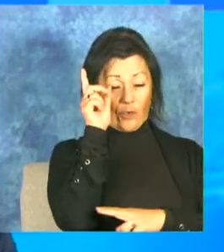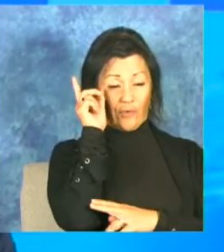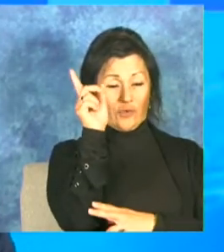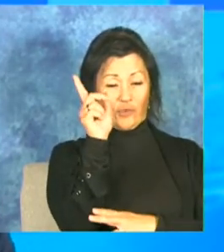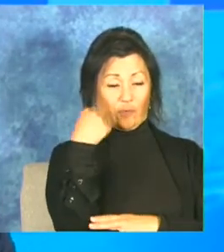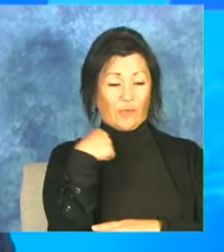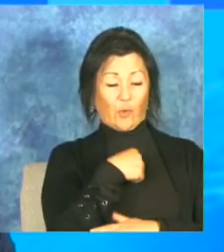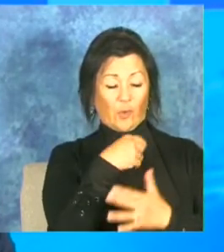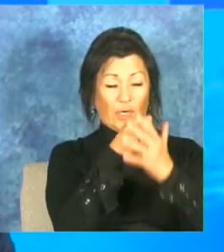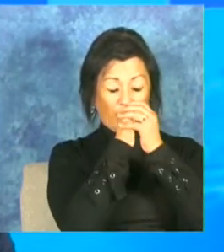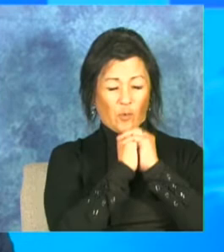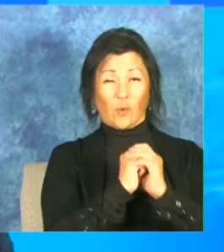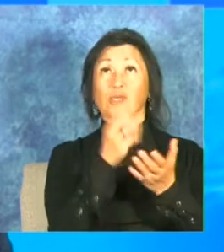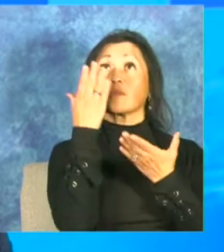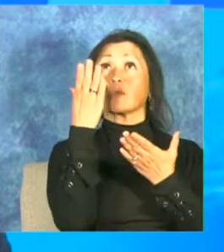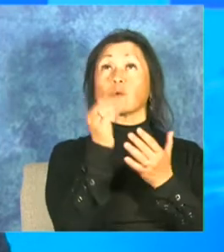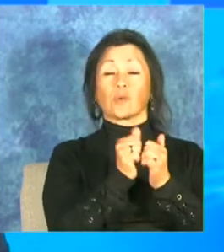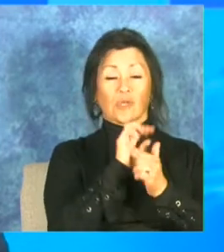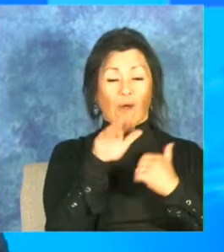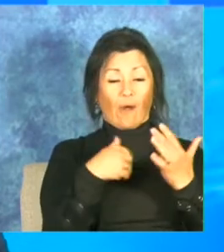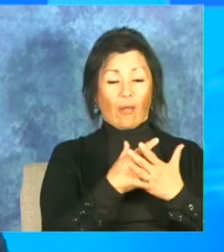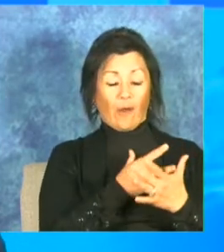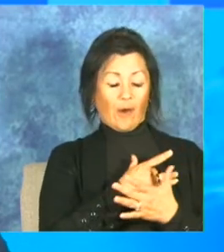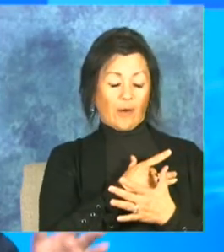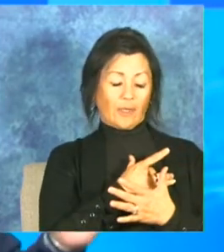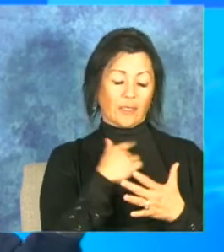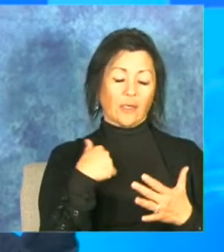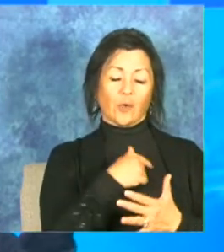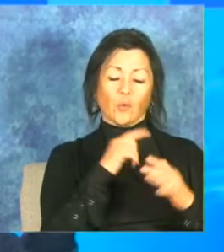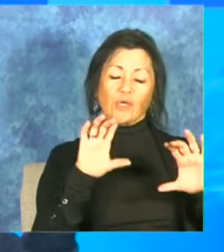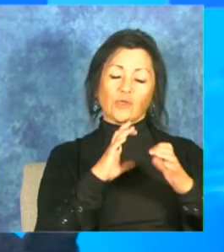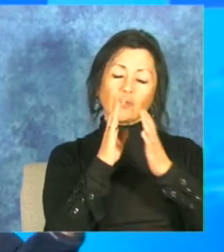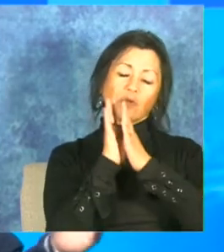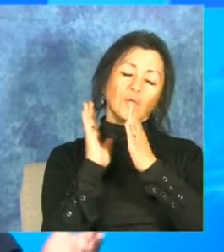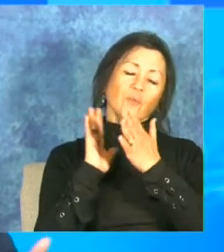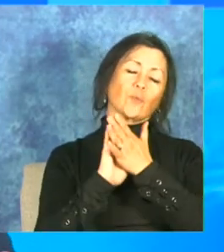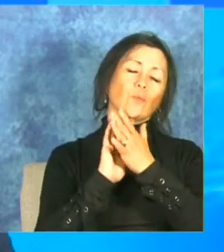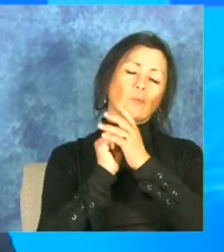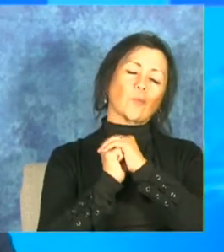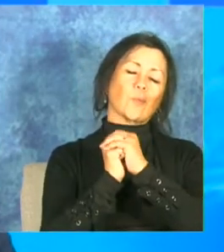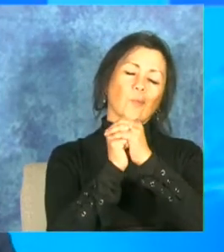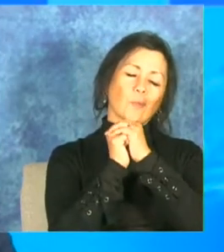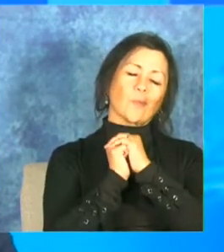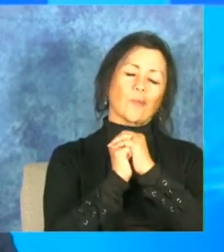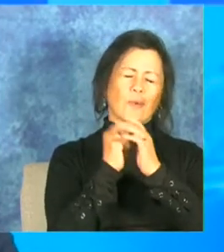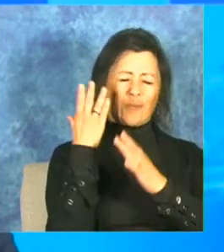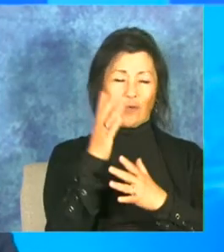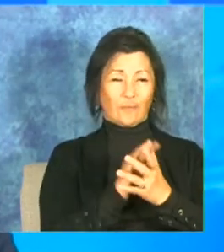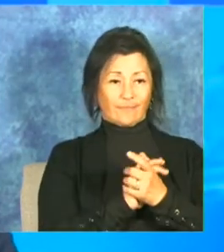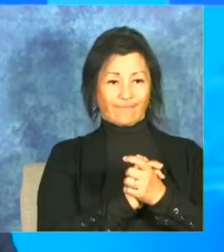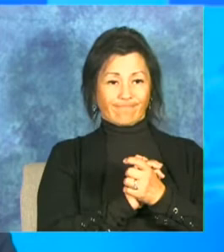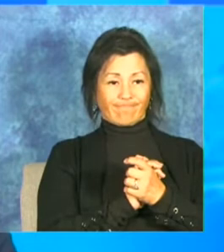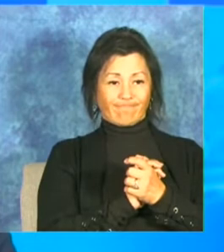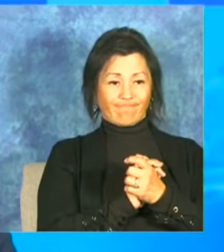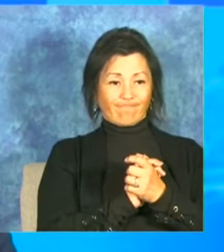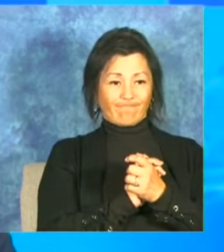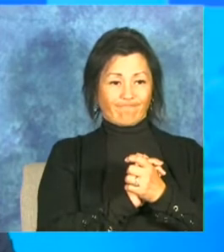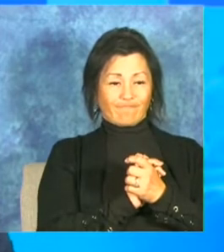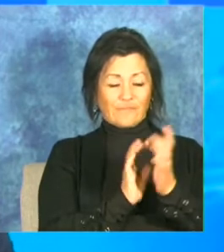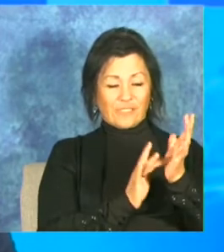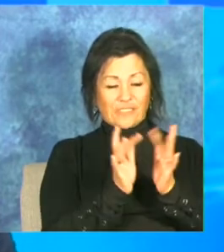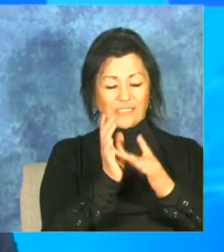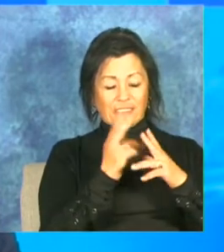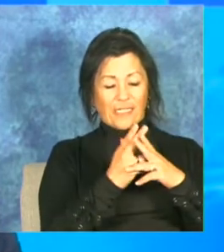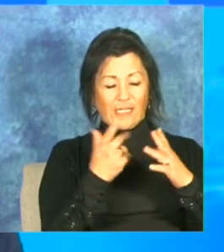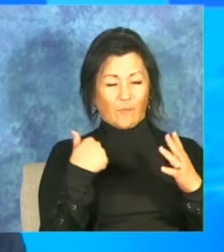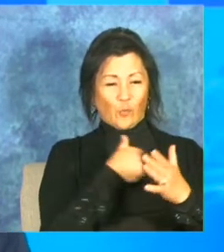We worship you with all of our heart. We do praise you from the depths of our being. In